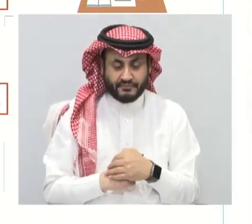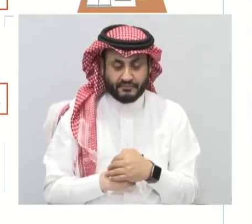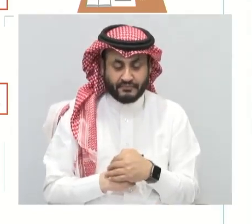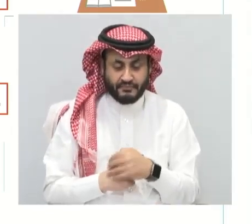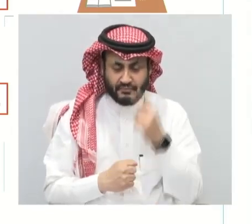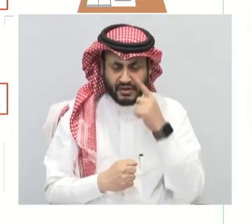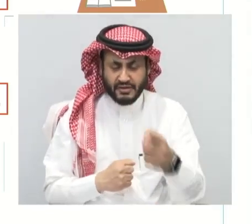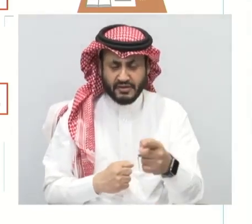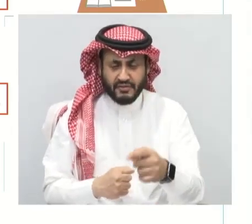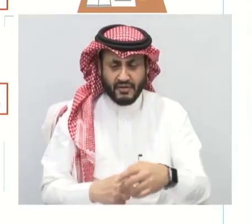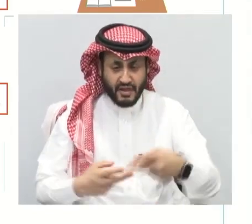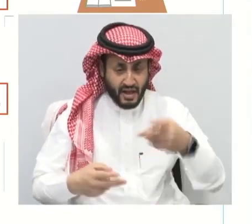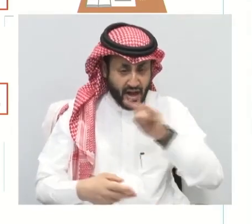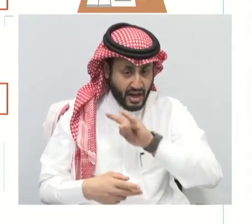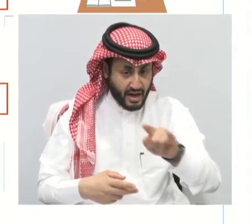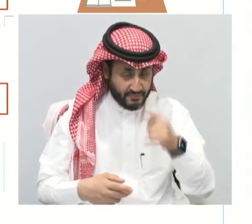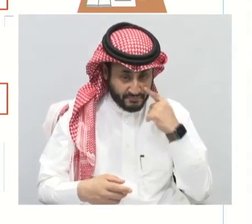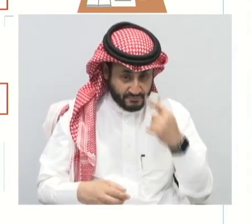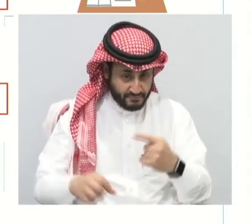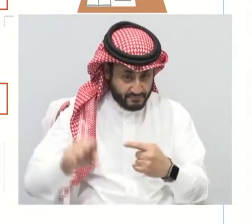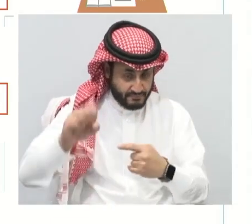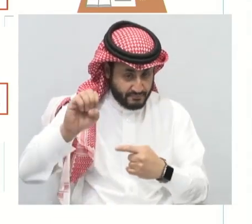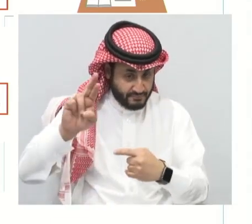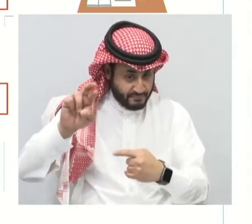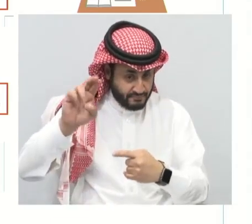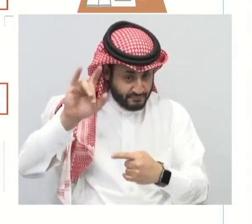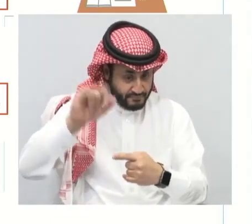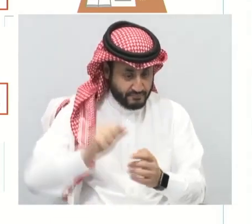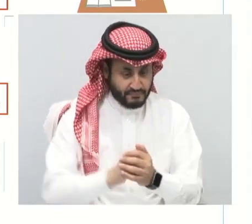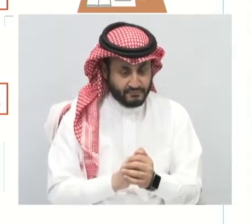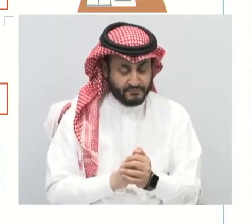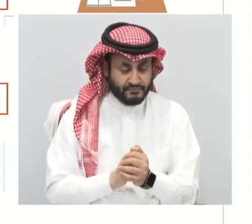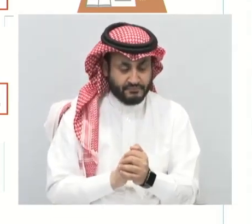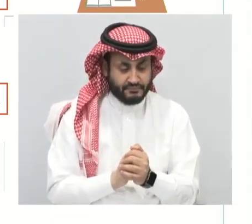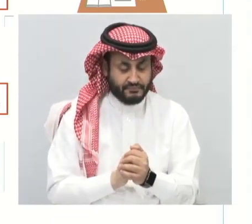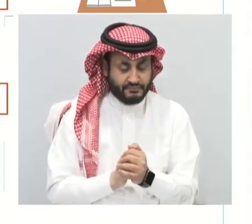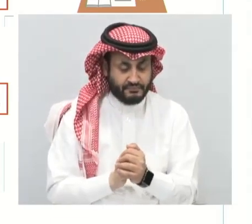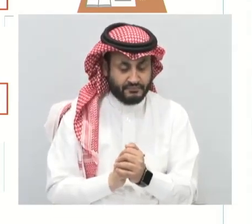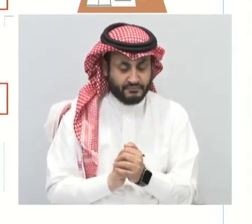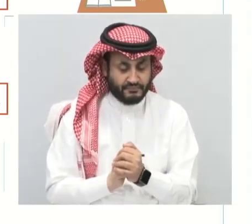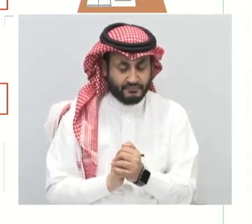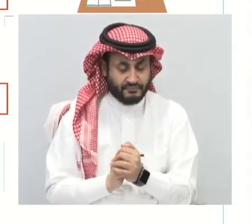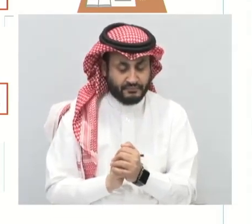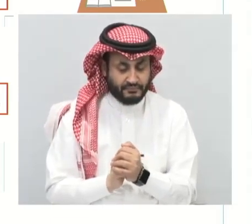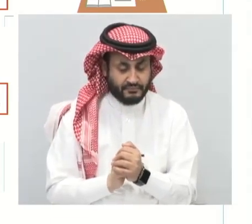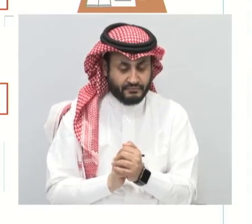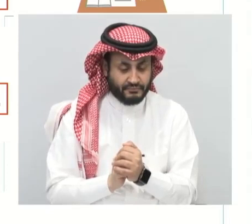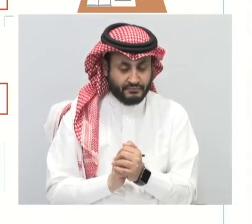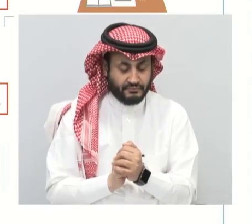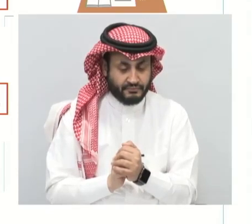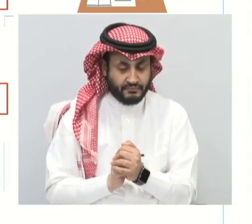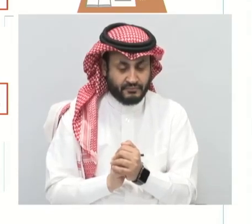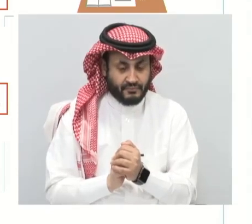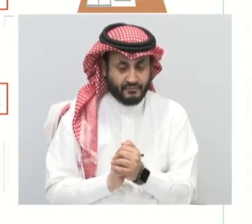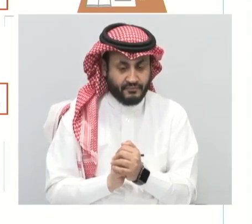previous request, we can say, I'm sorry, but I'm busy tonight. And you give another alternative or another option. How